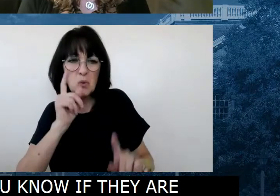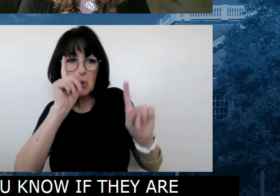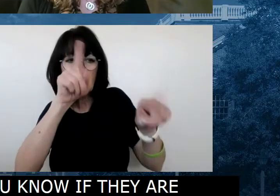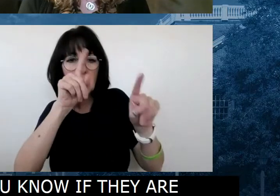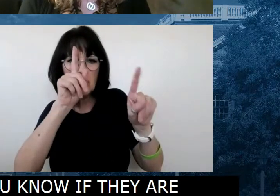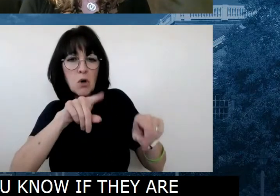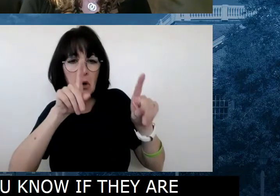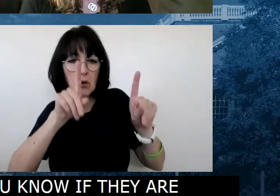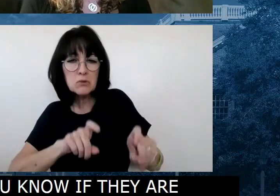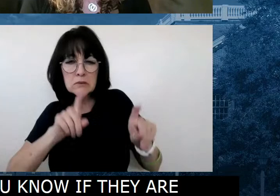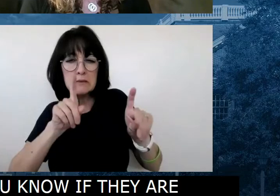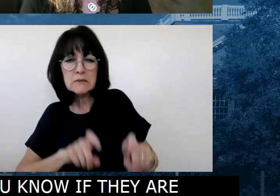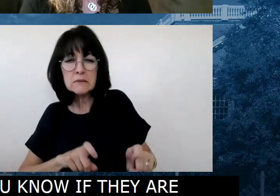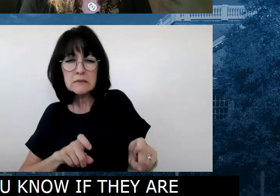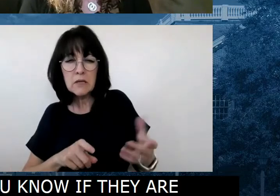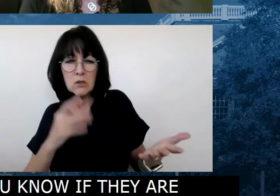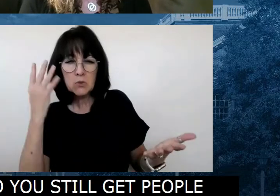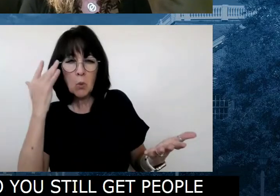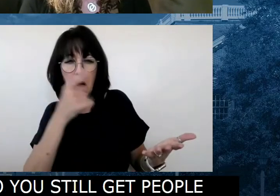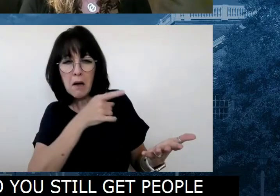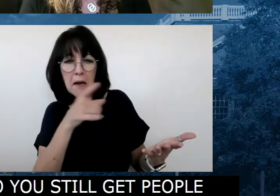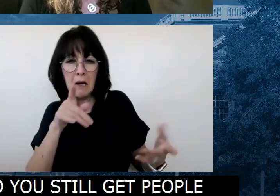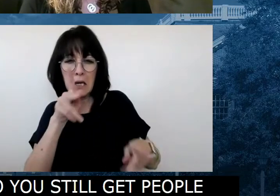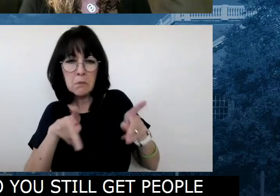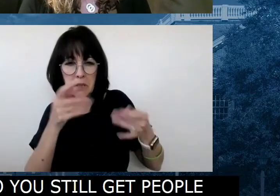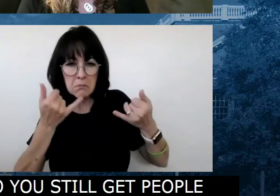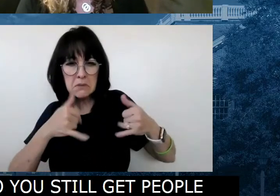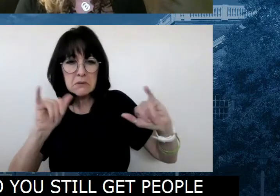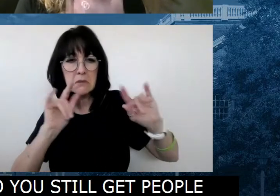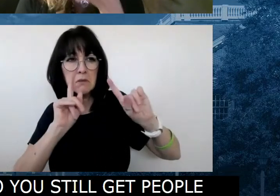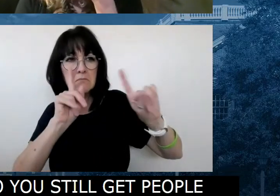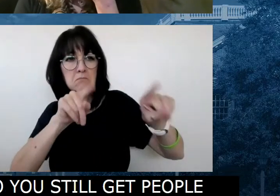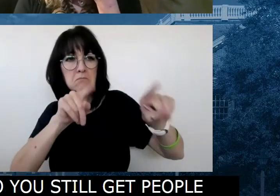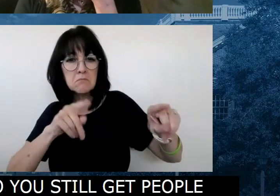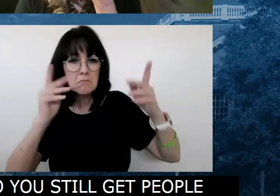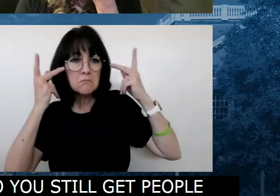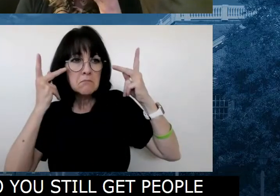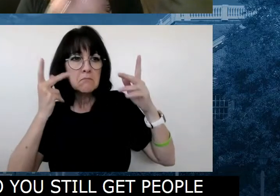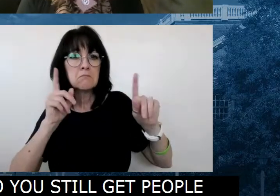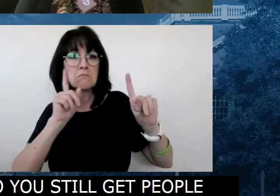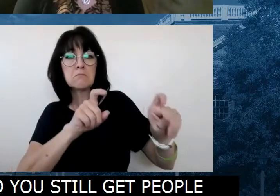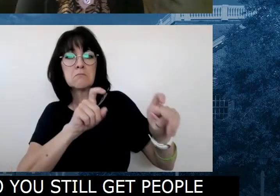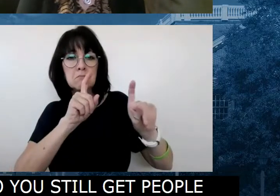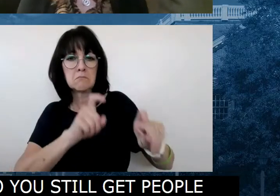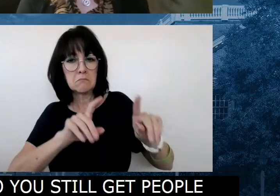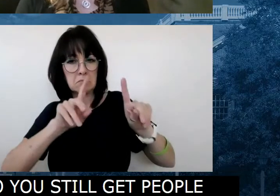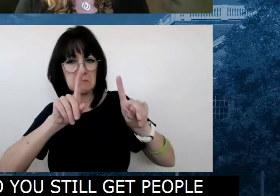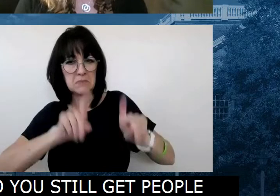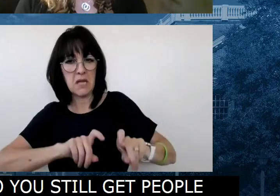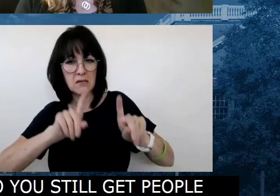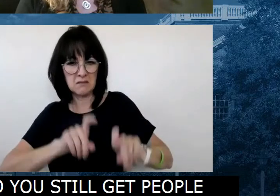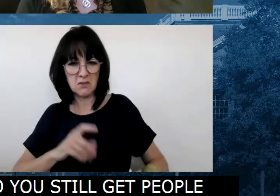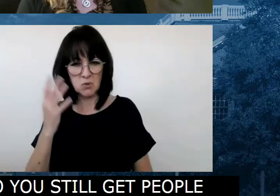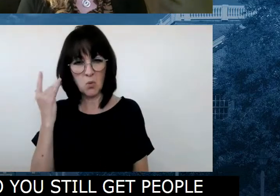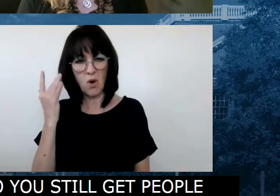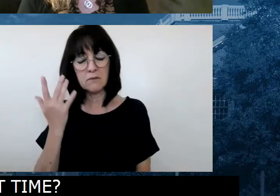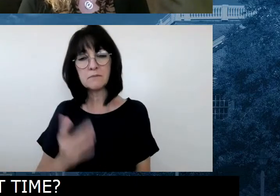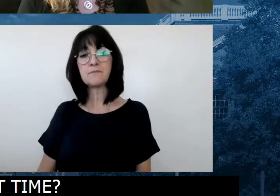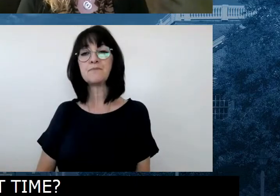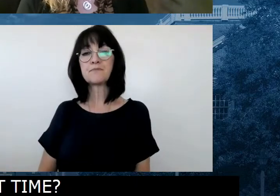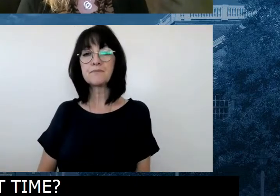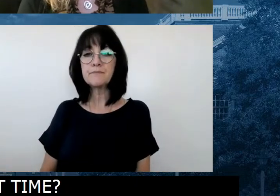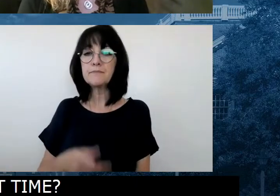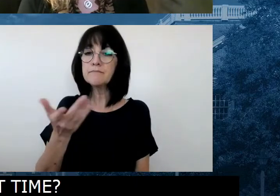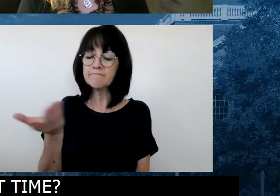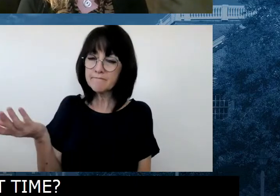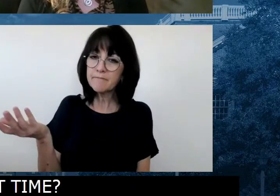AJ? So I'll start with your last question first. I don't know how many, what the number is for first